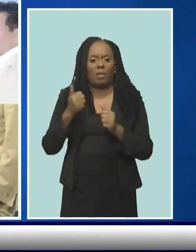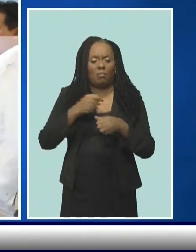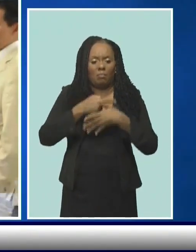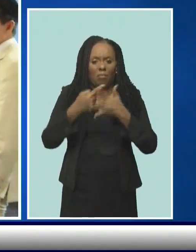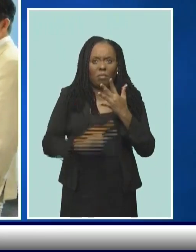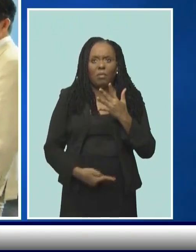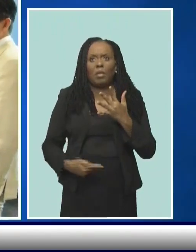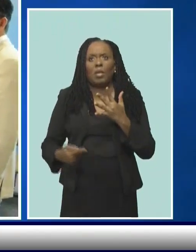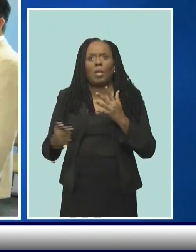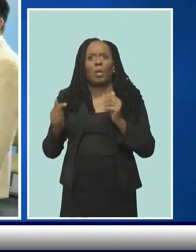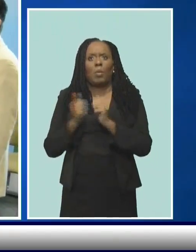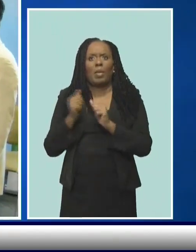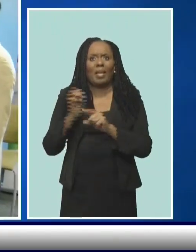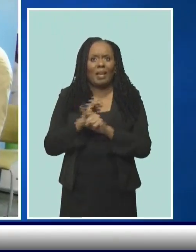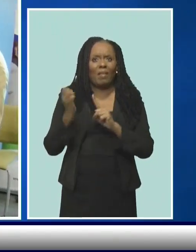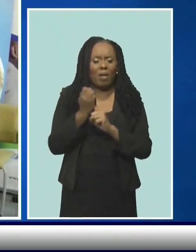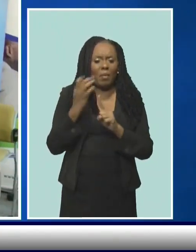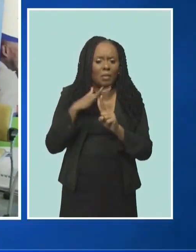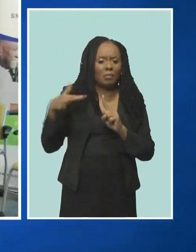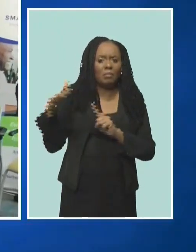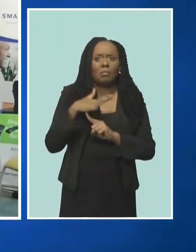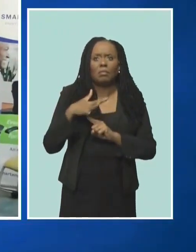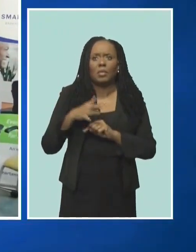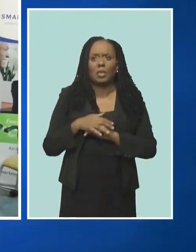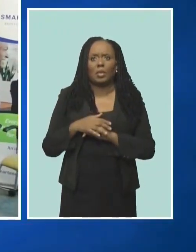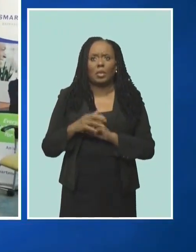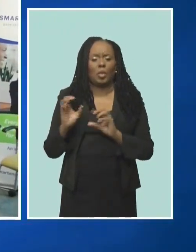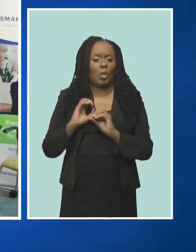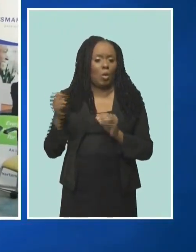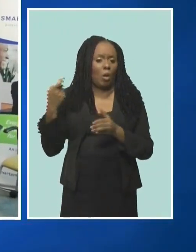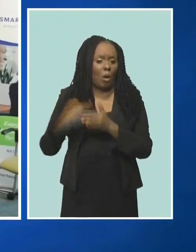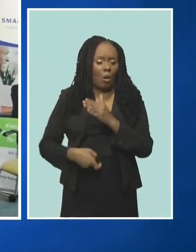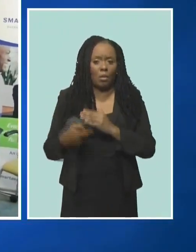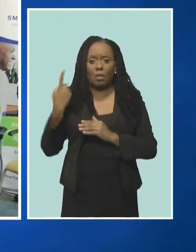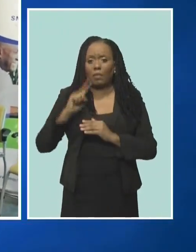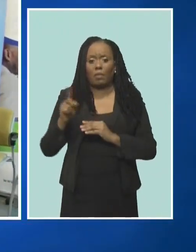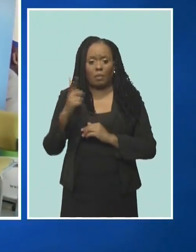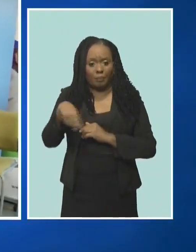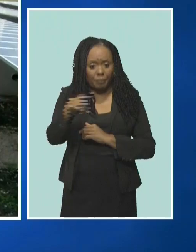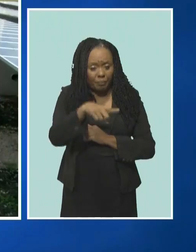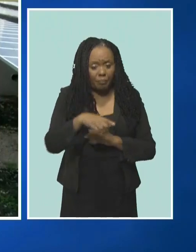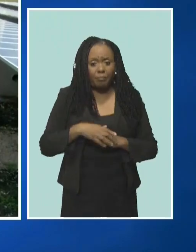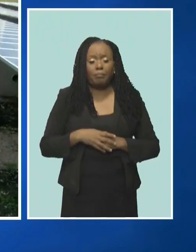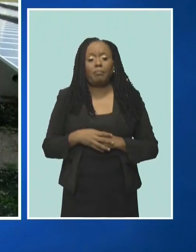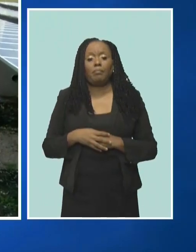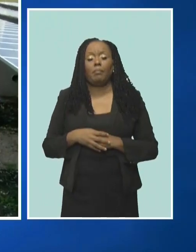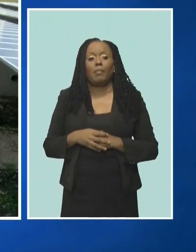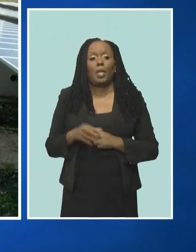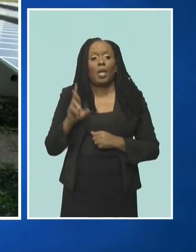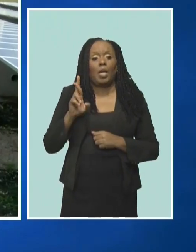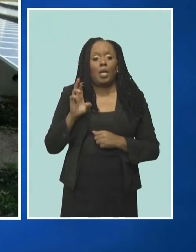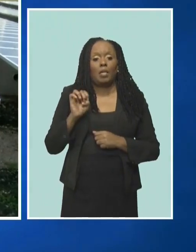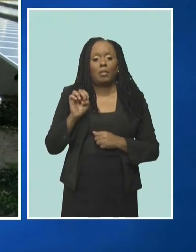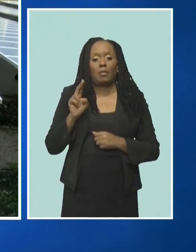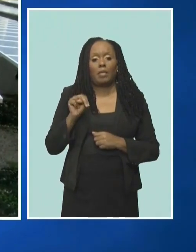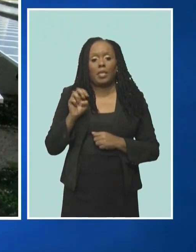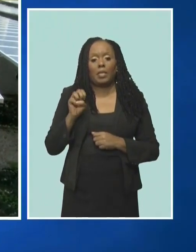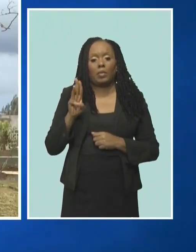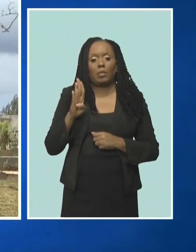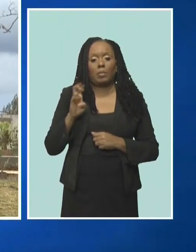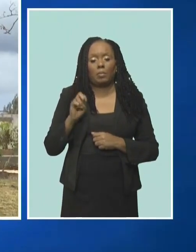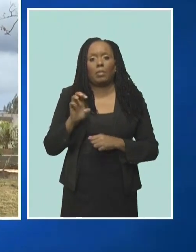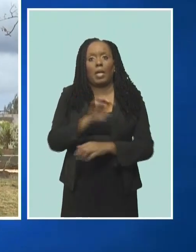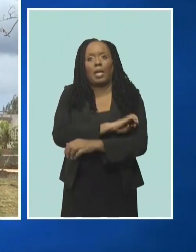green footprint for Barbados came at no cost to taxpayers. She said the renewable energy space is open to all